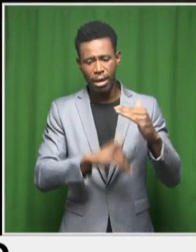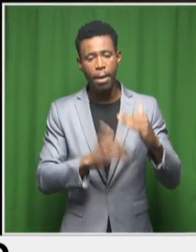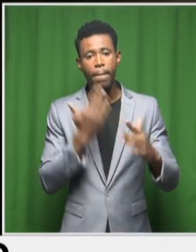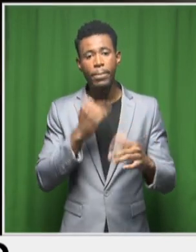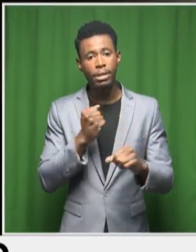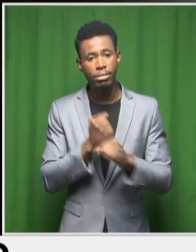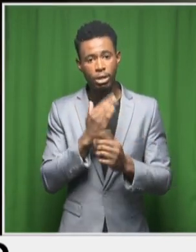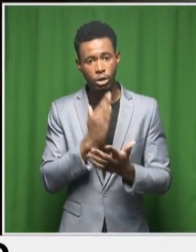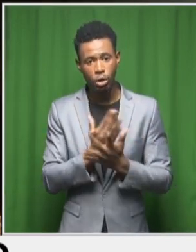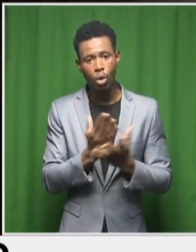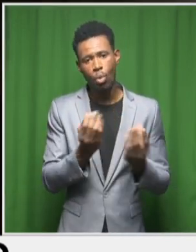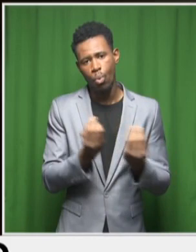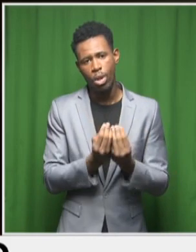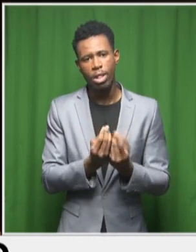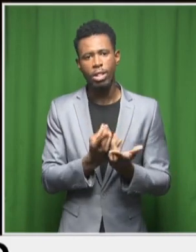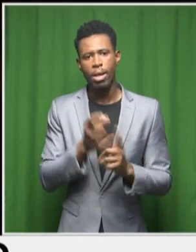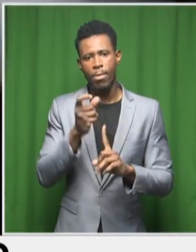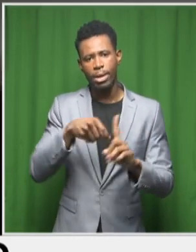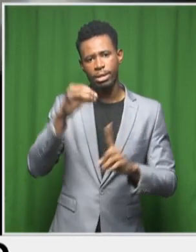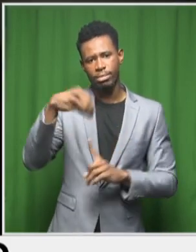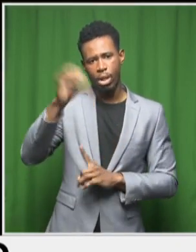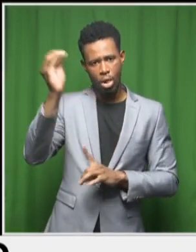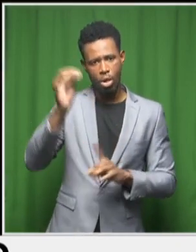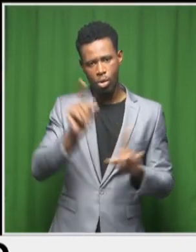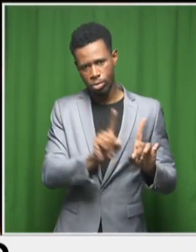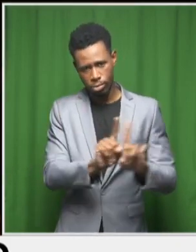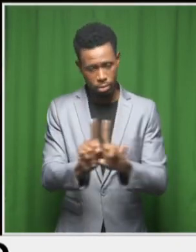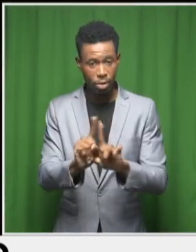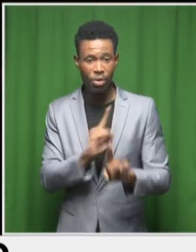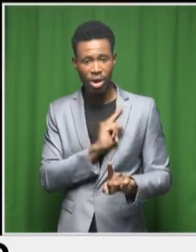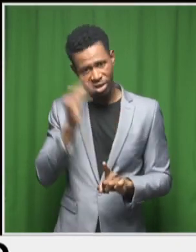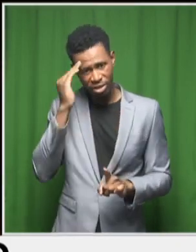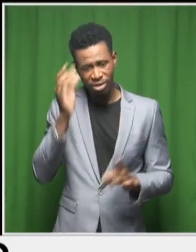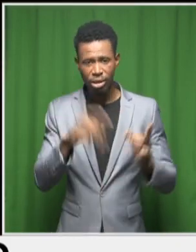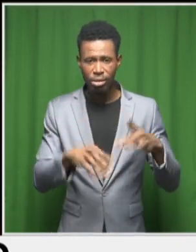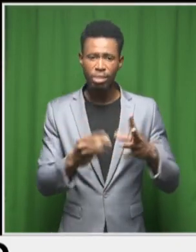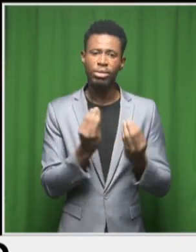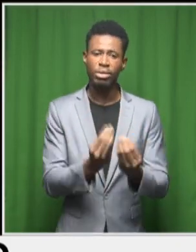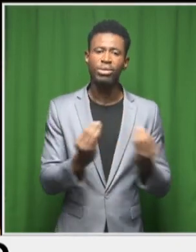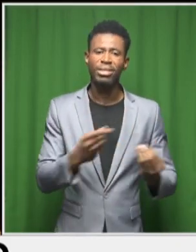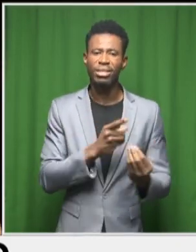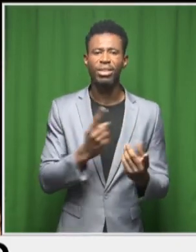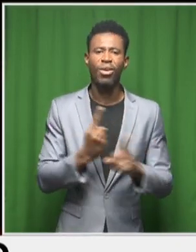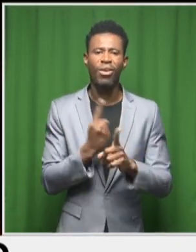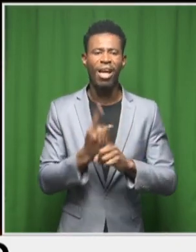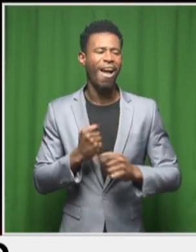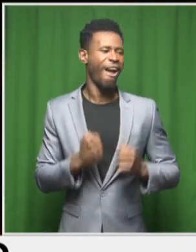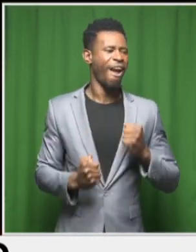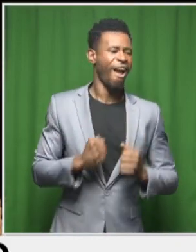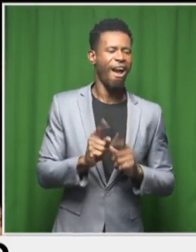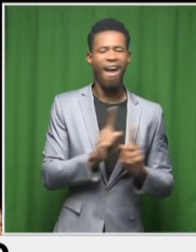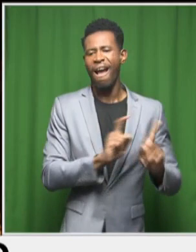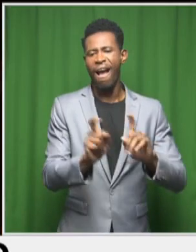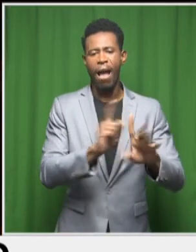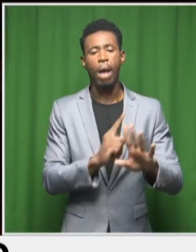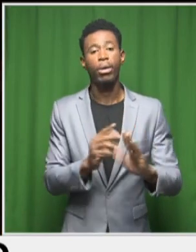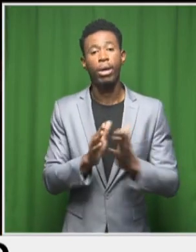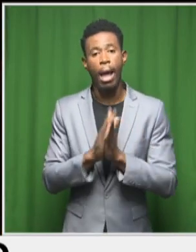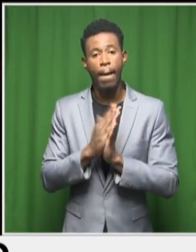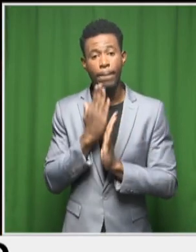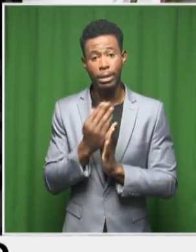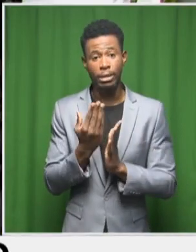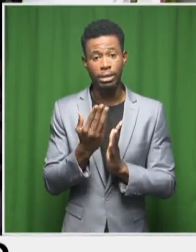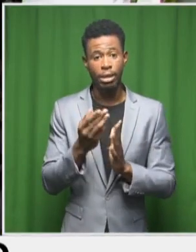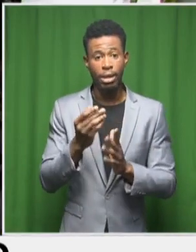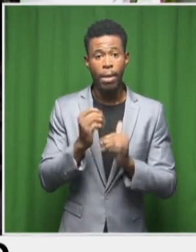guardianship, because sometimes kids just run around and stuff like that, but we want to make sure everybody is safe. So we're just asking parents, please come with